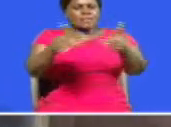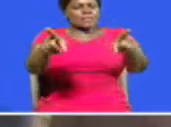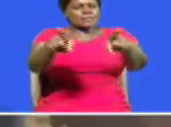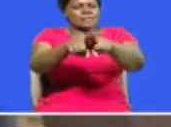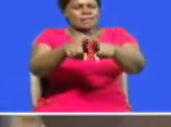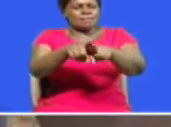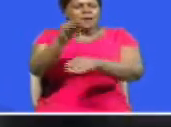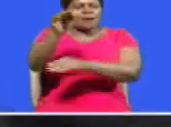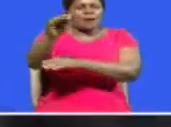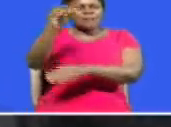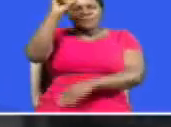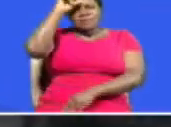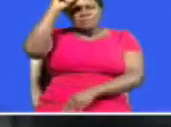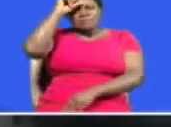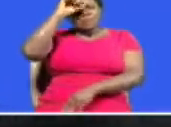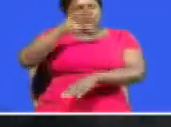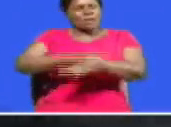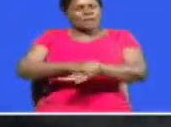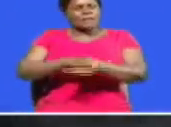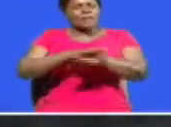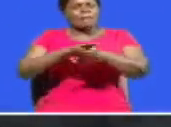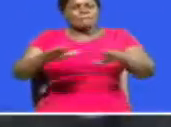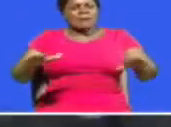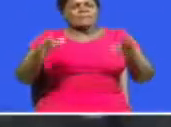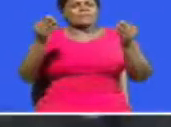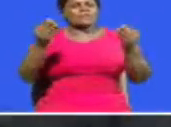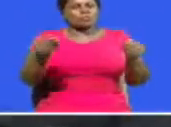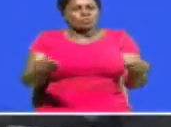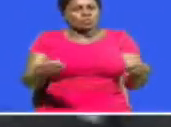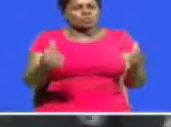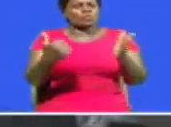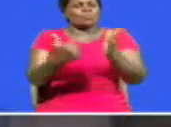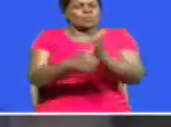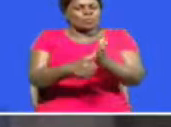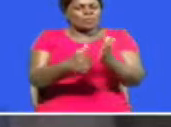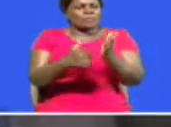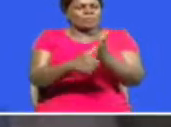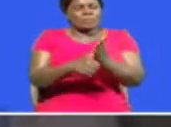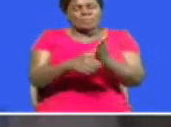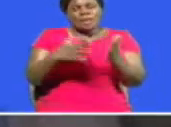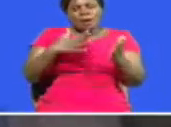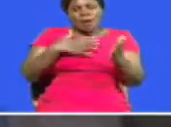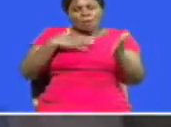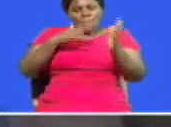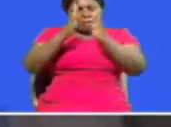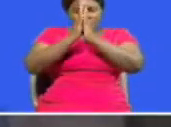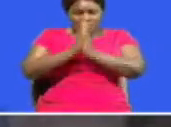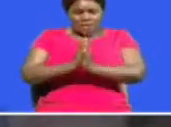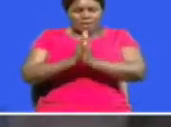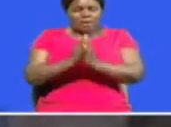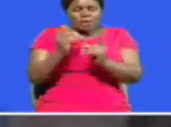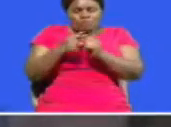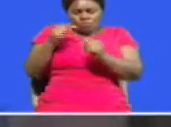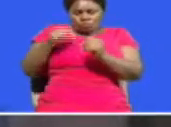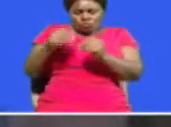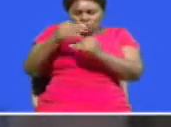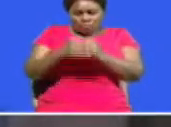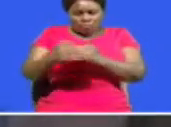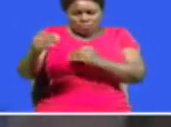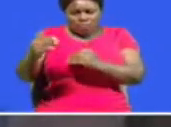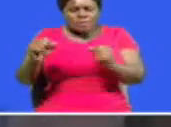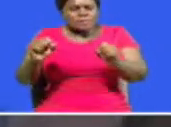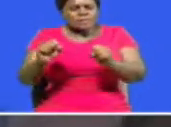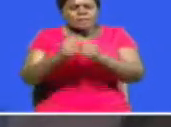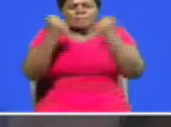also urged the government to find a lasting solution for the perennial clashes. It is our prayer from today that something